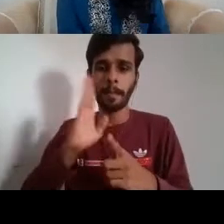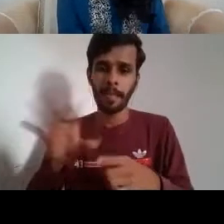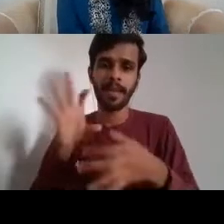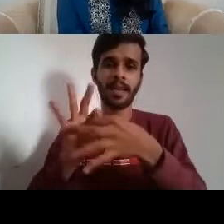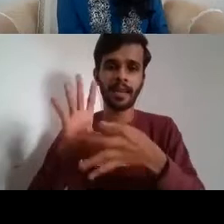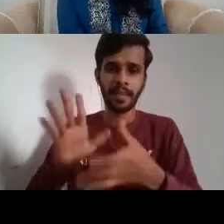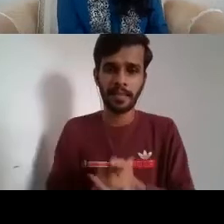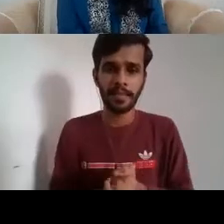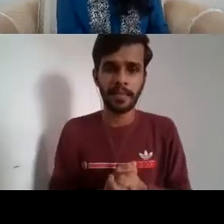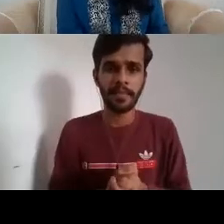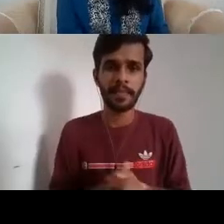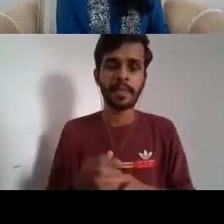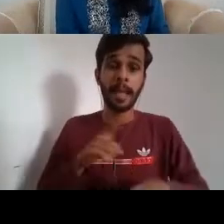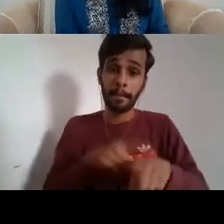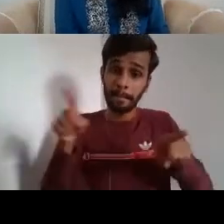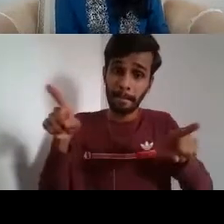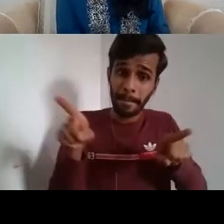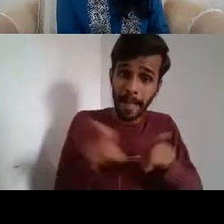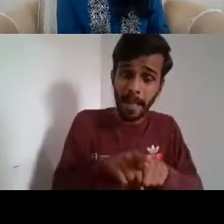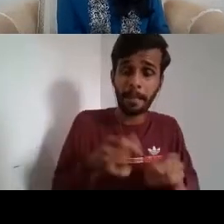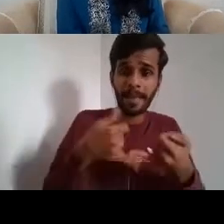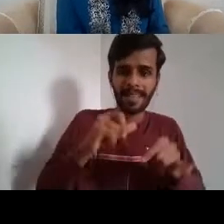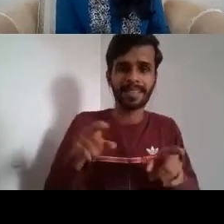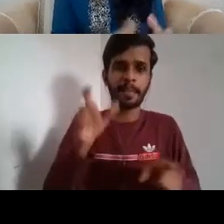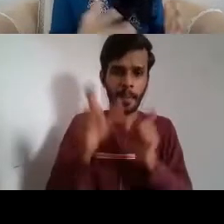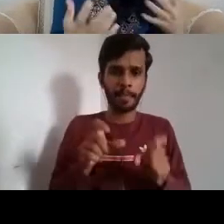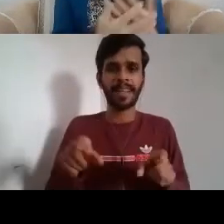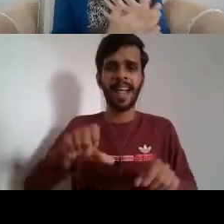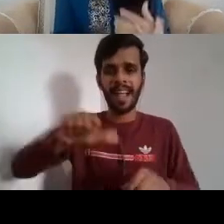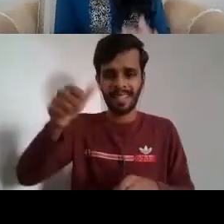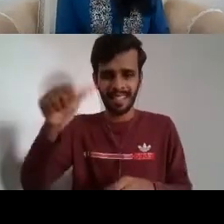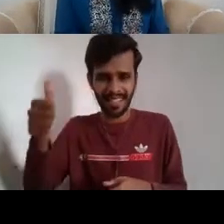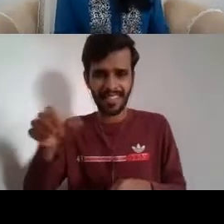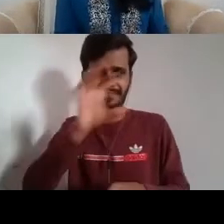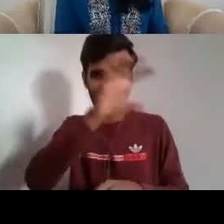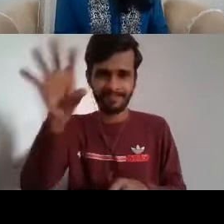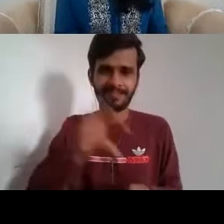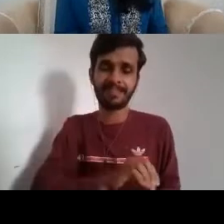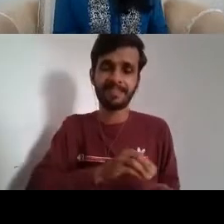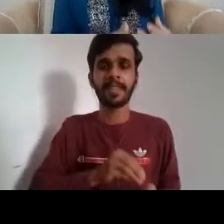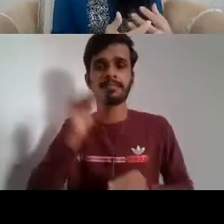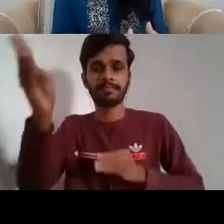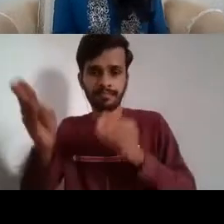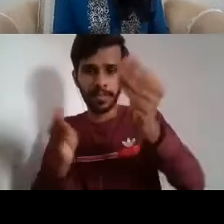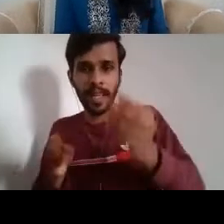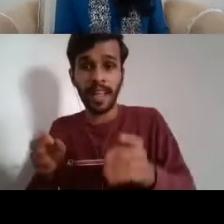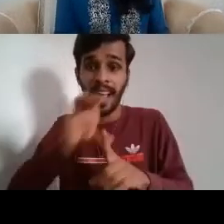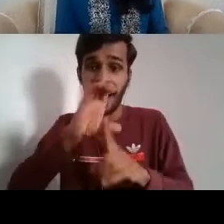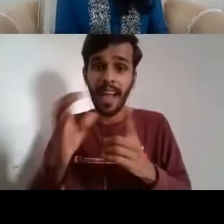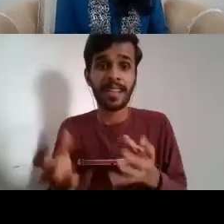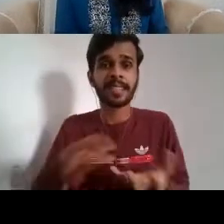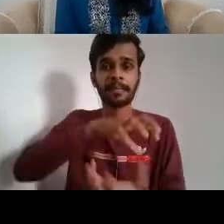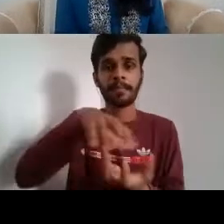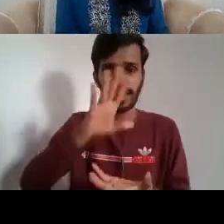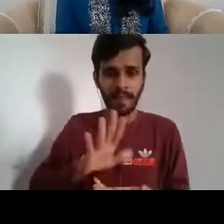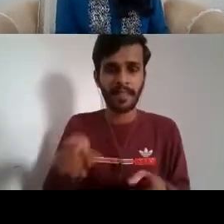the same time, Indian migration to other countries led to mixing of cultures, such as Asian underground